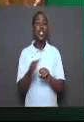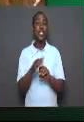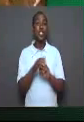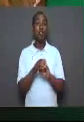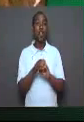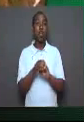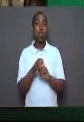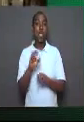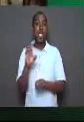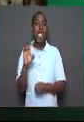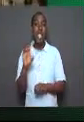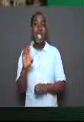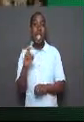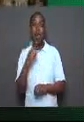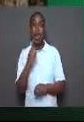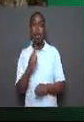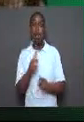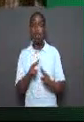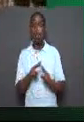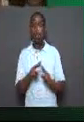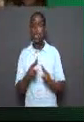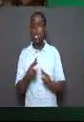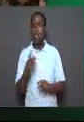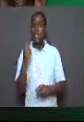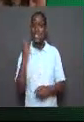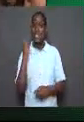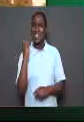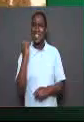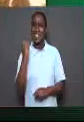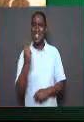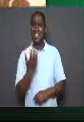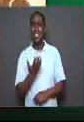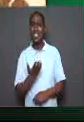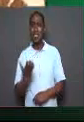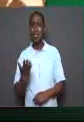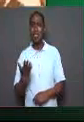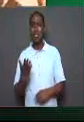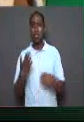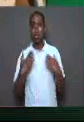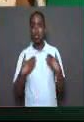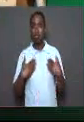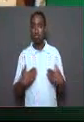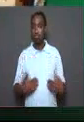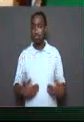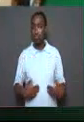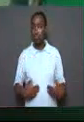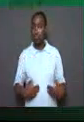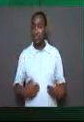enamel, which is the strongest substance made by the human body.